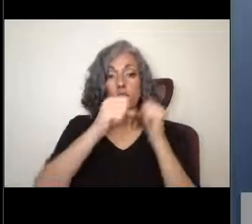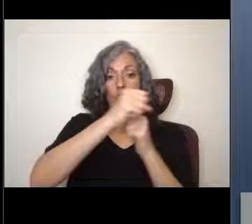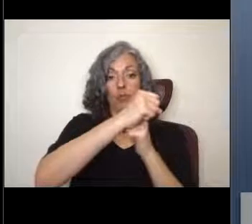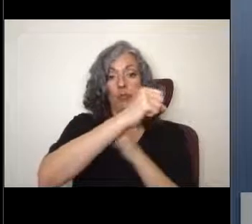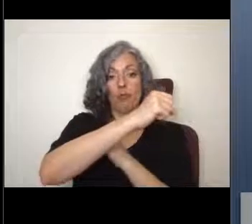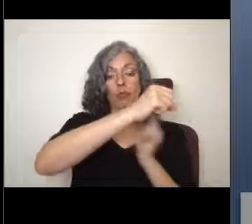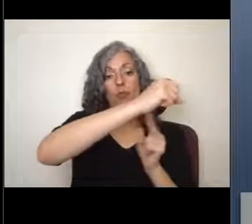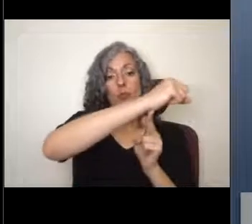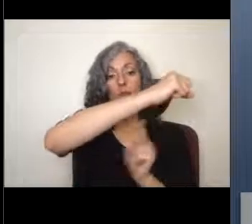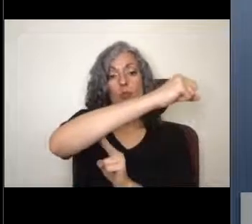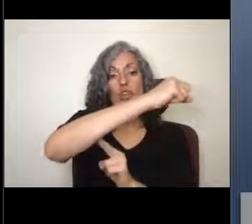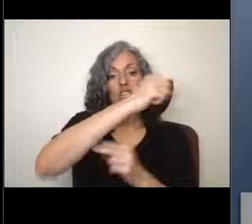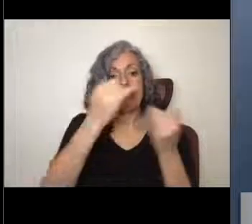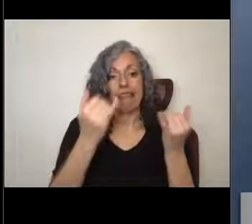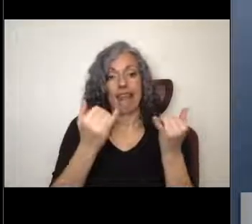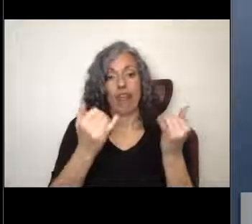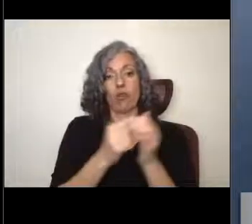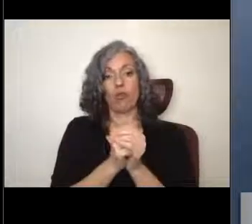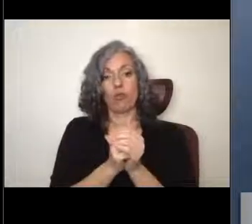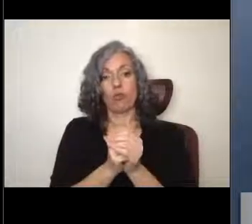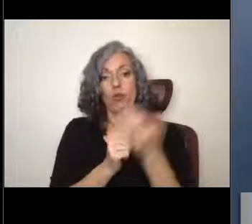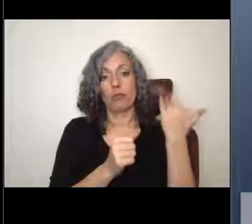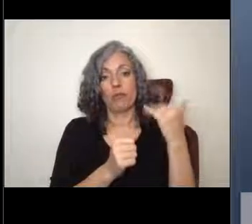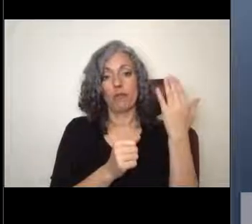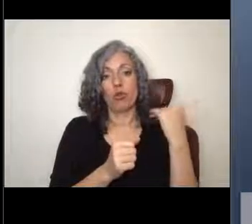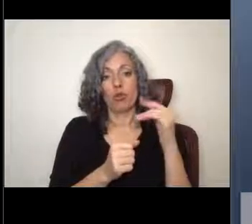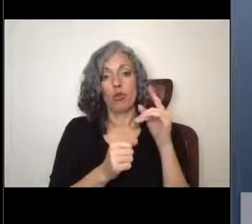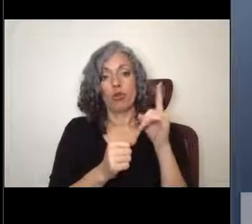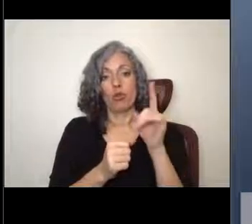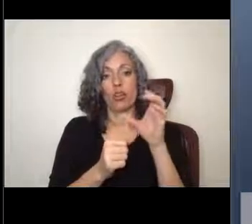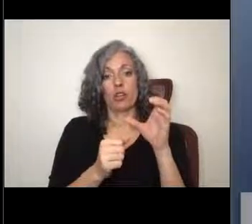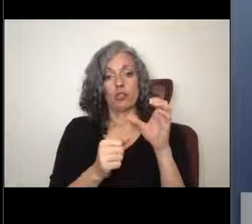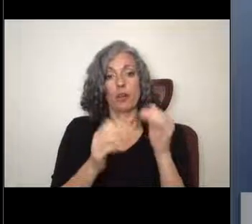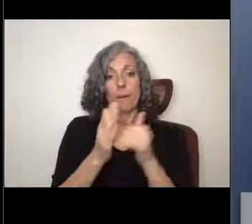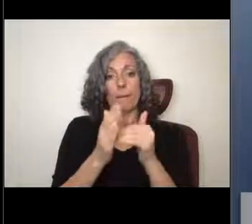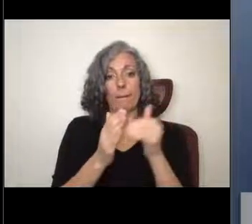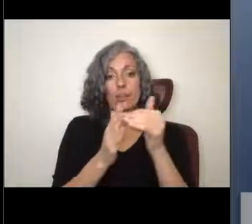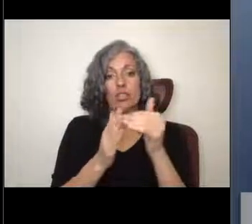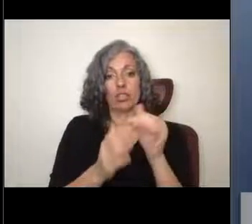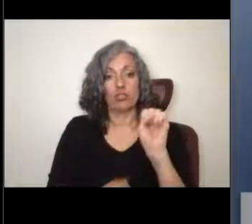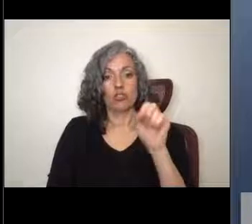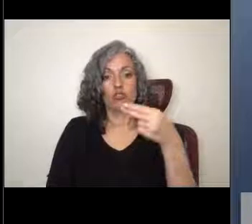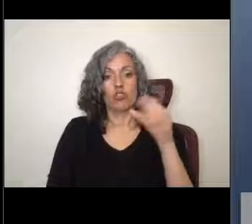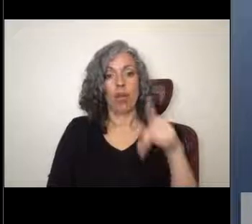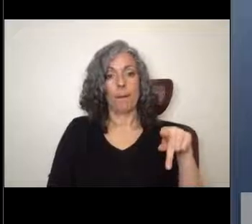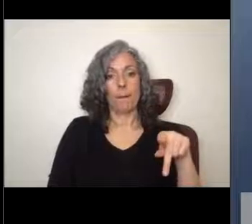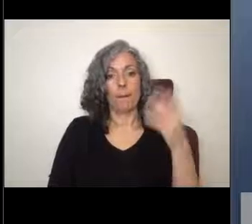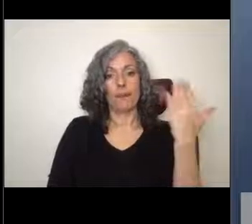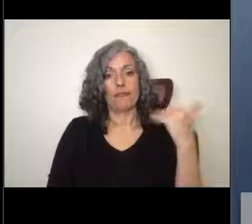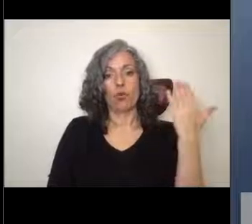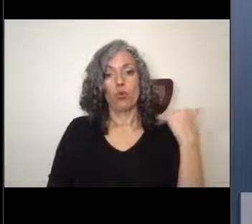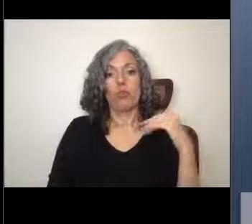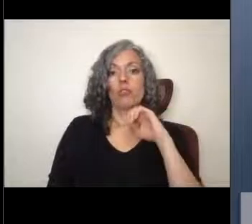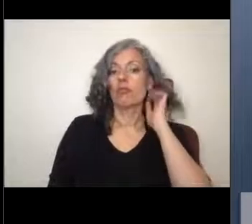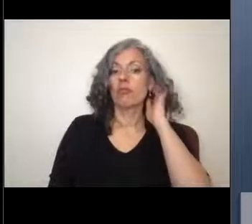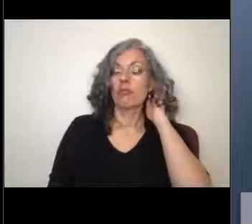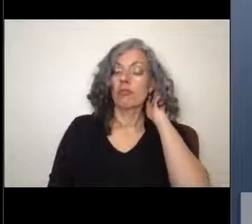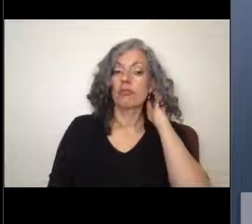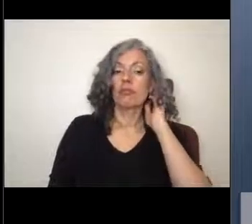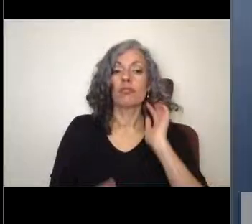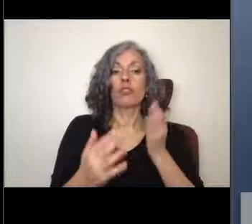This project previously received funding from the $100 million 2020 SHOP Complete Streets Reservation and amended Complete Streets elements into the